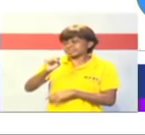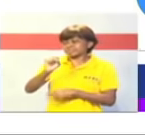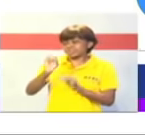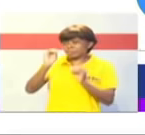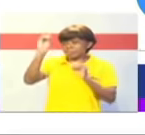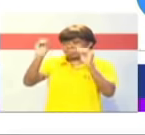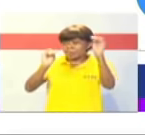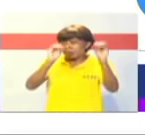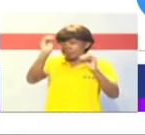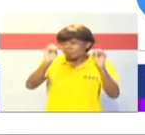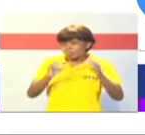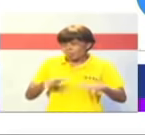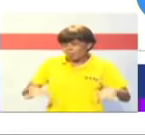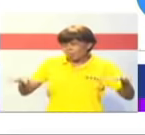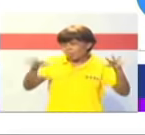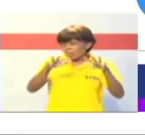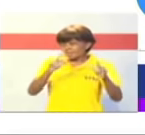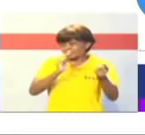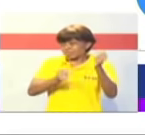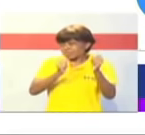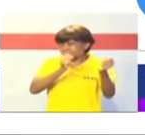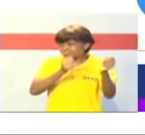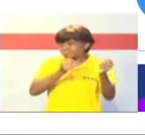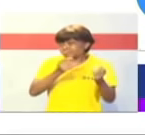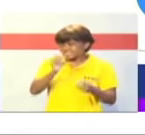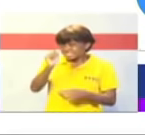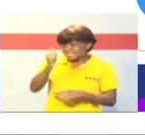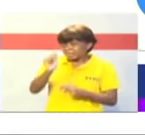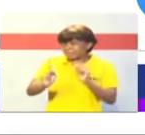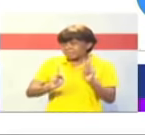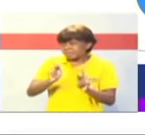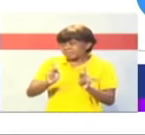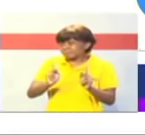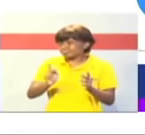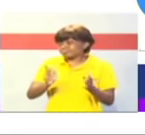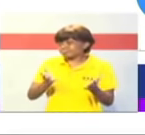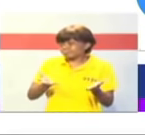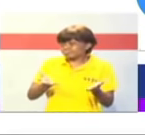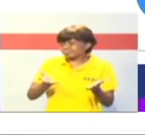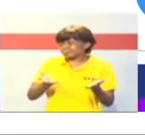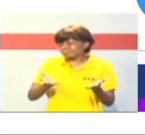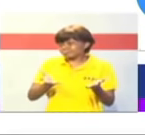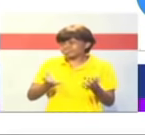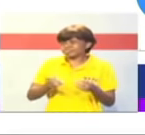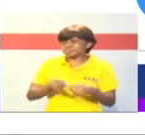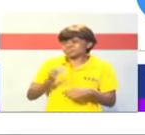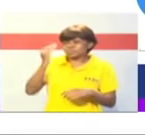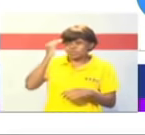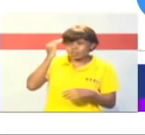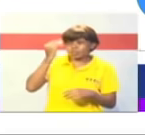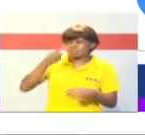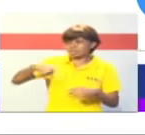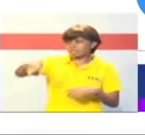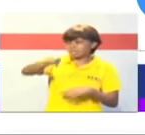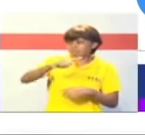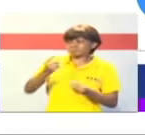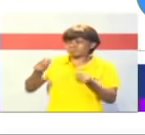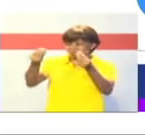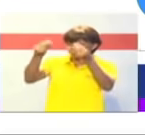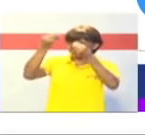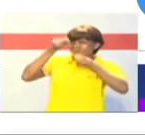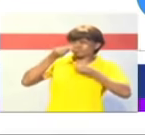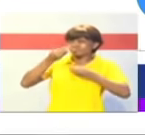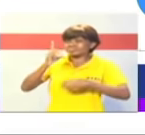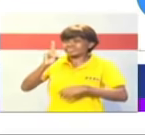in Trinidad are asymptomatic or experiencing very mild illnesses. I